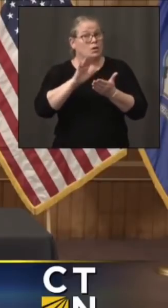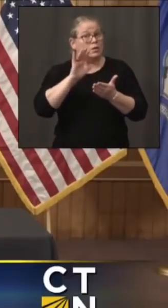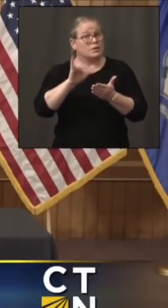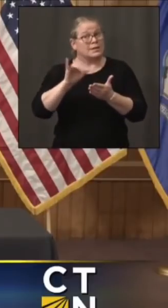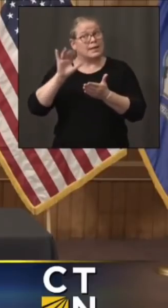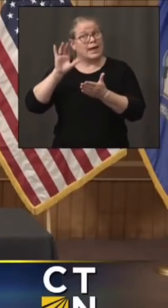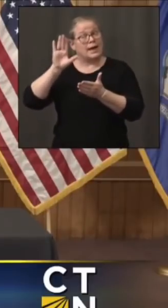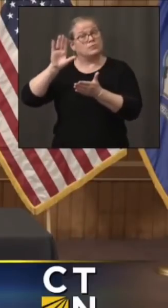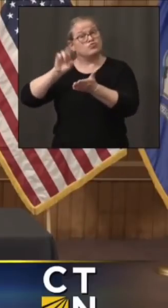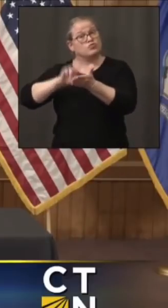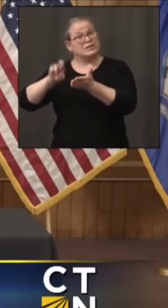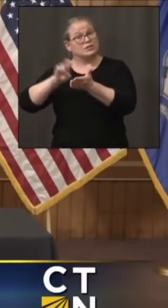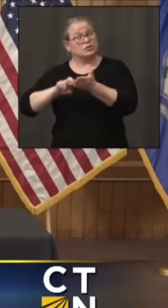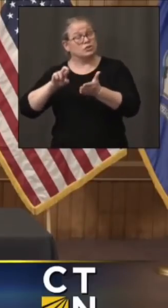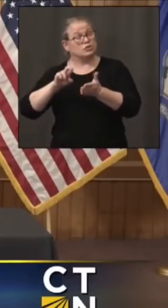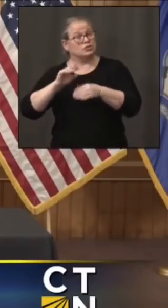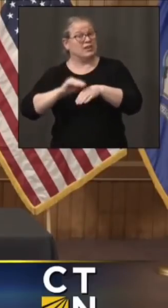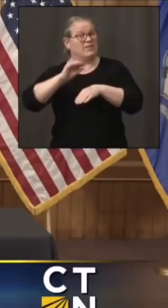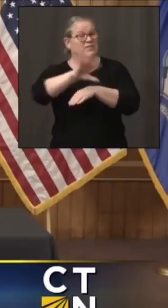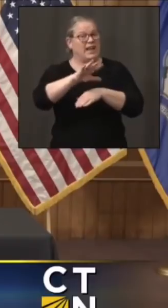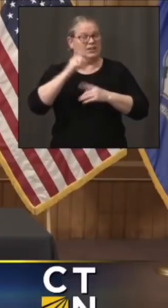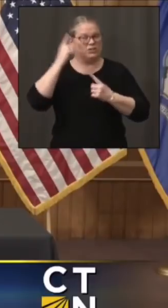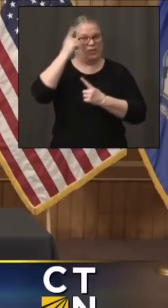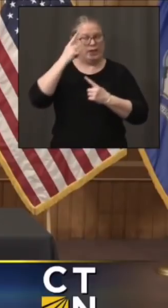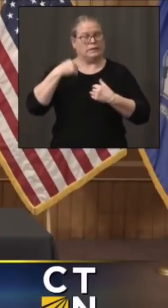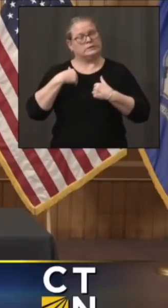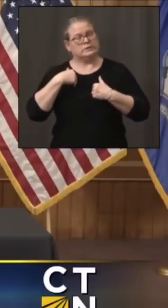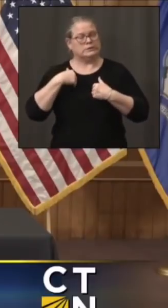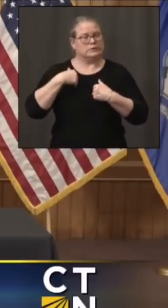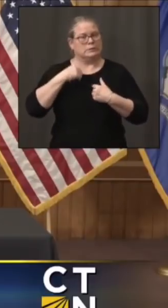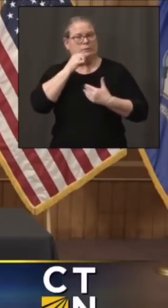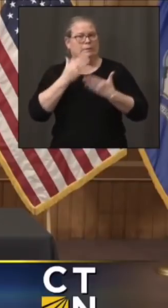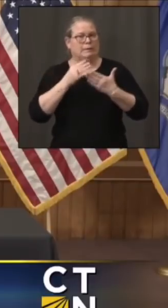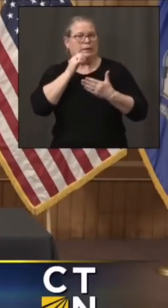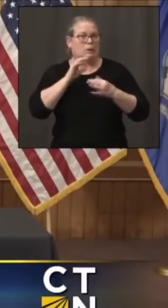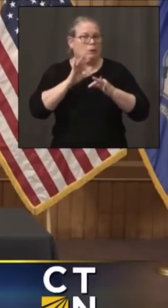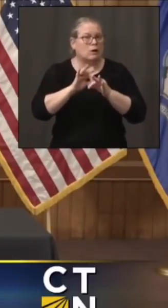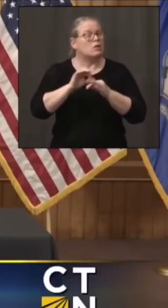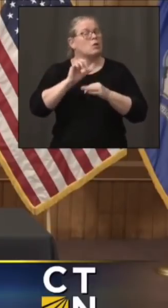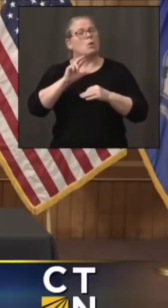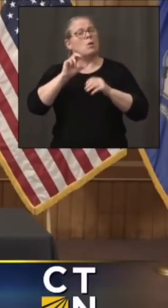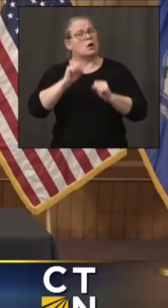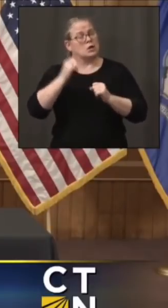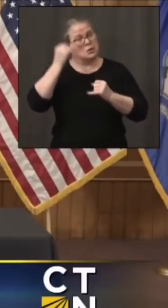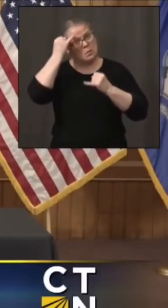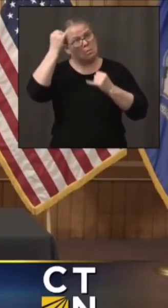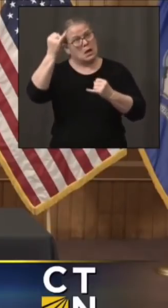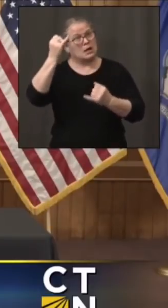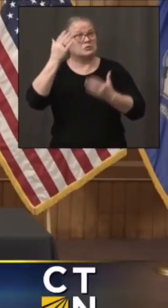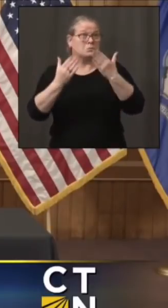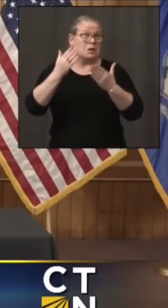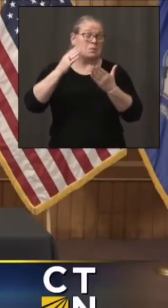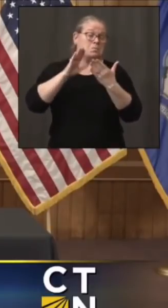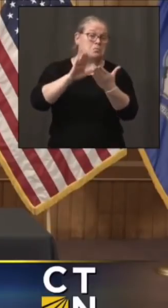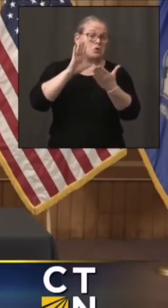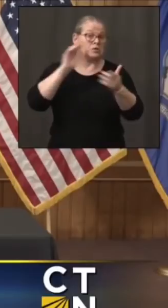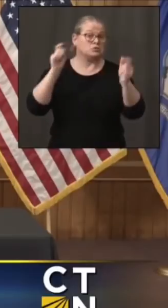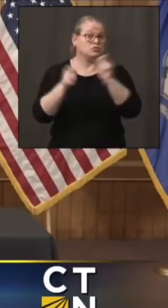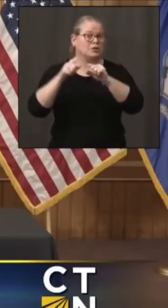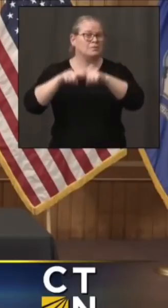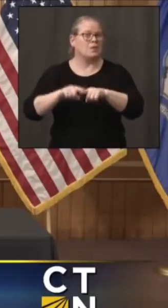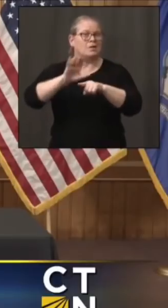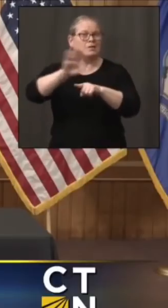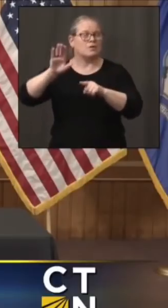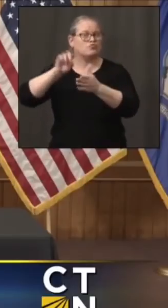research make you think twice about that, or can you see a world in which you would kind of change approaches depending on the research on this new